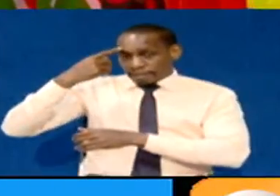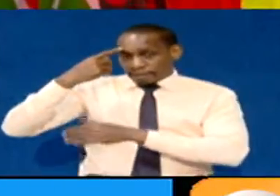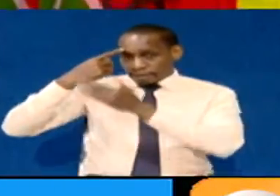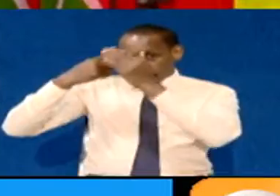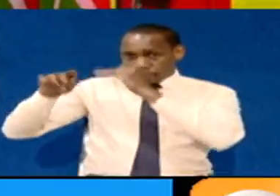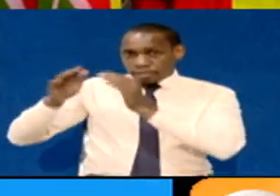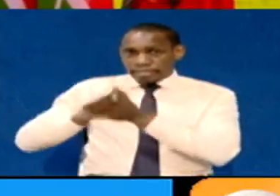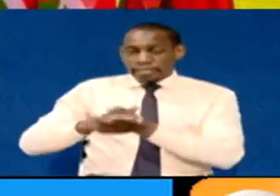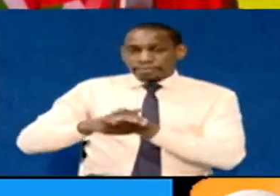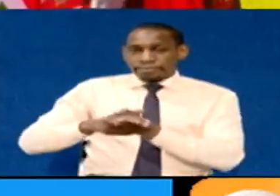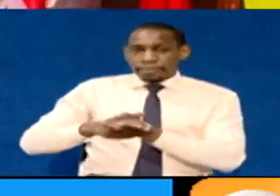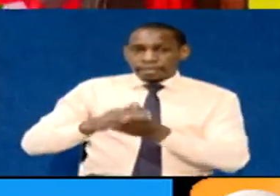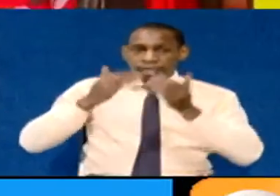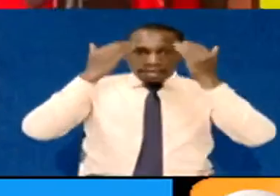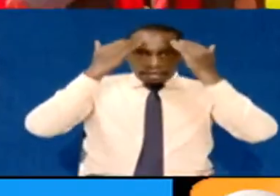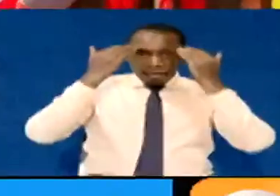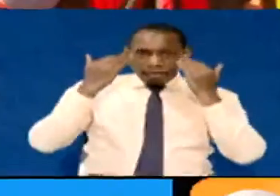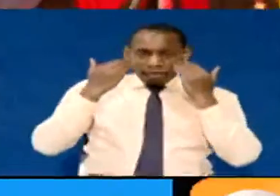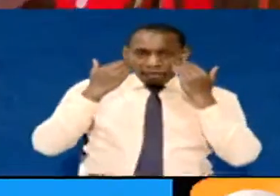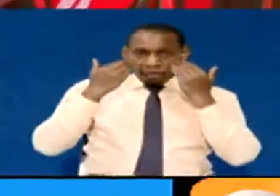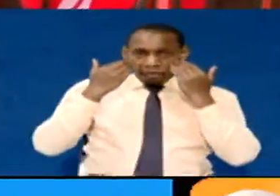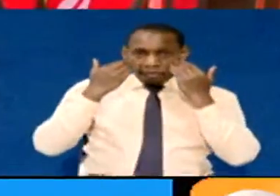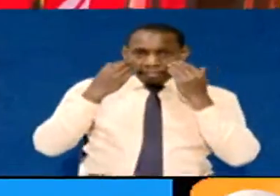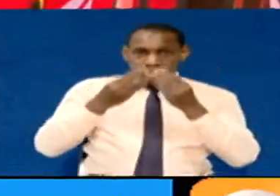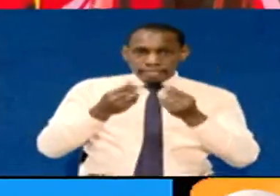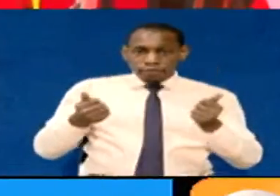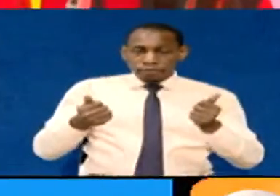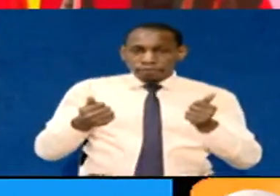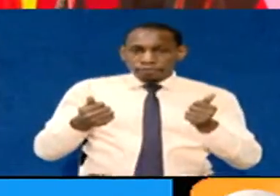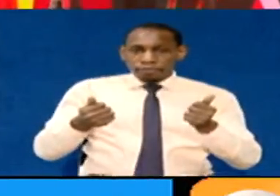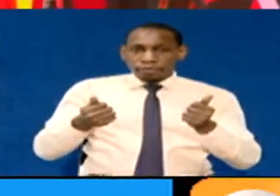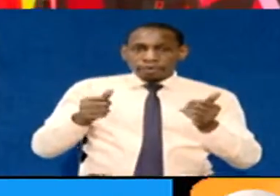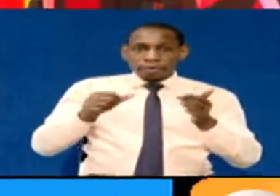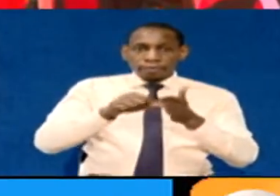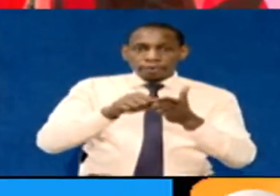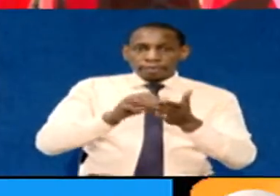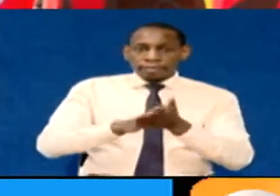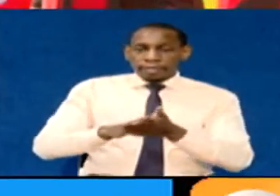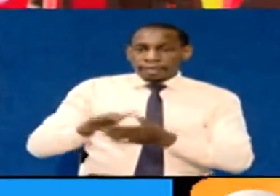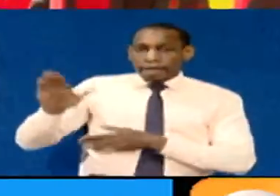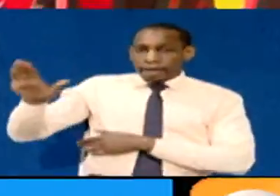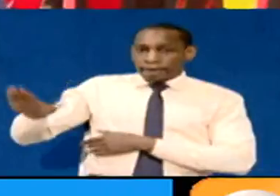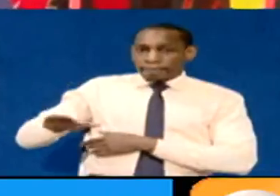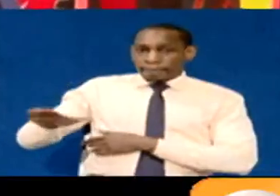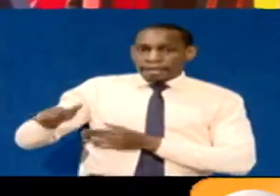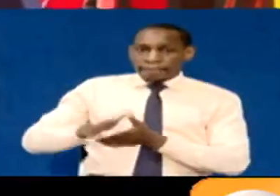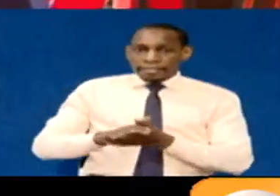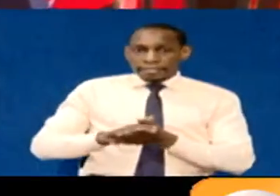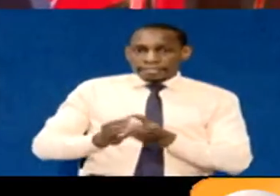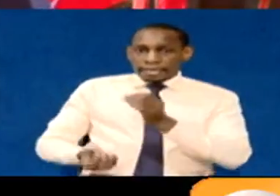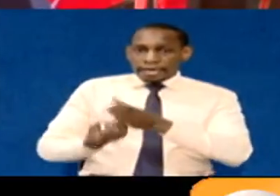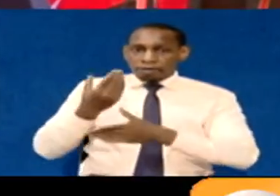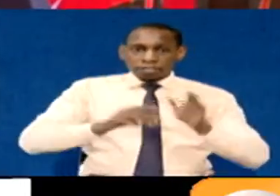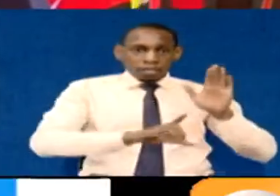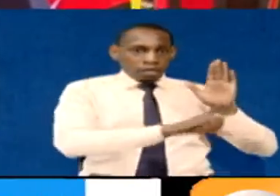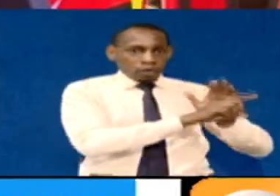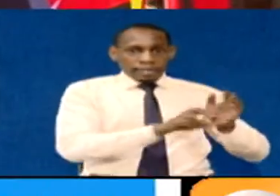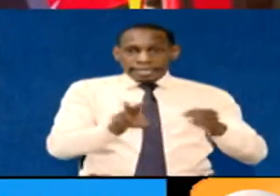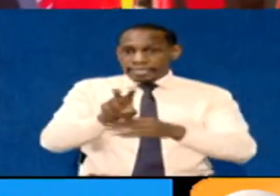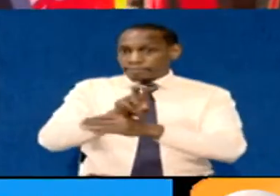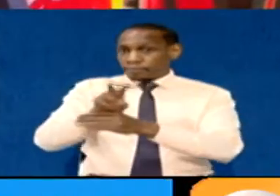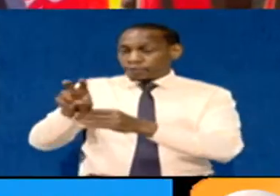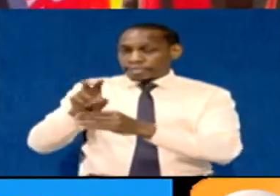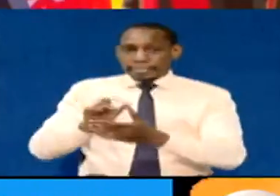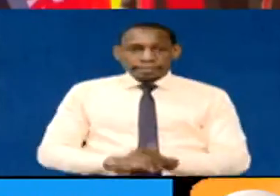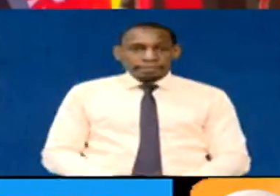The judiciary will arbitrate disputes. Parliament will legislate and oversight. I don't think